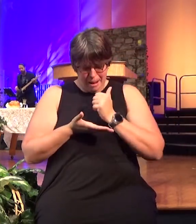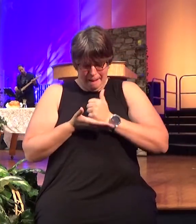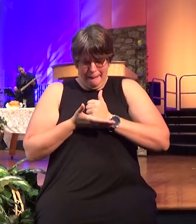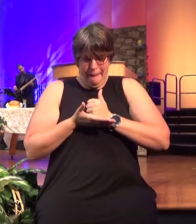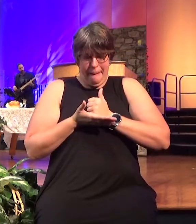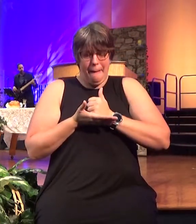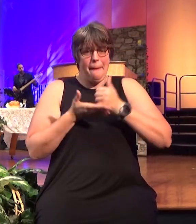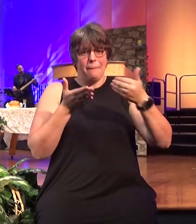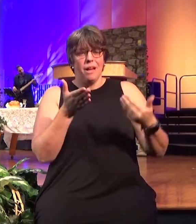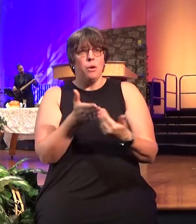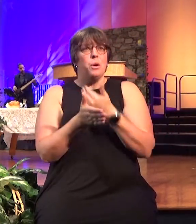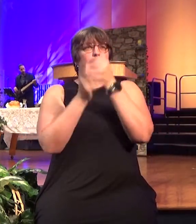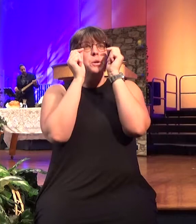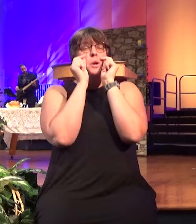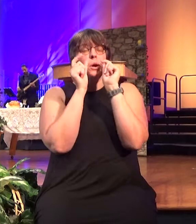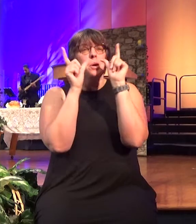new